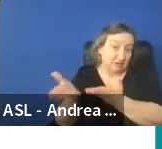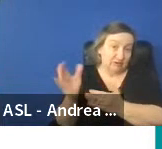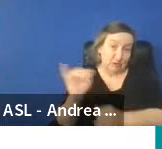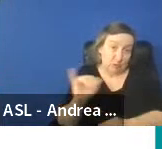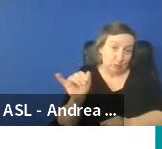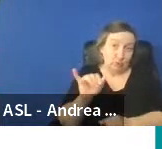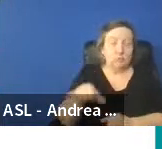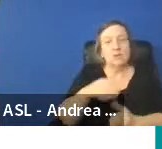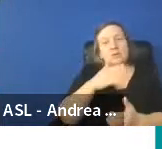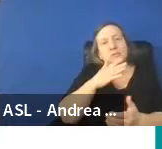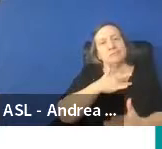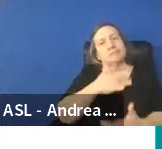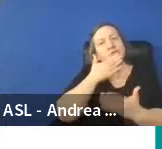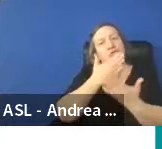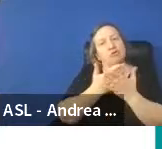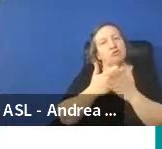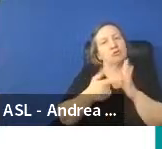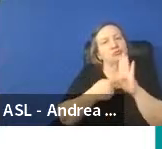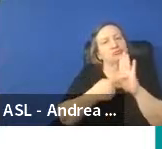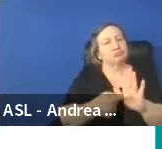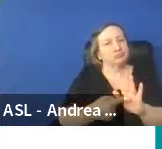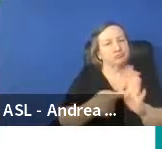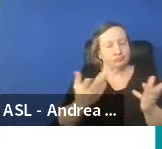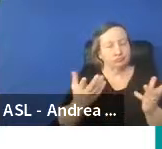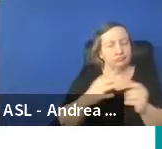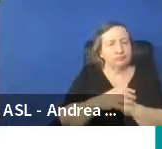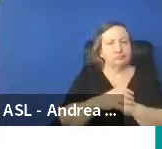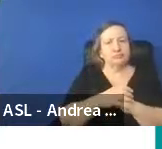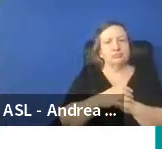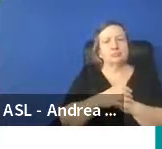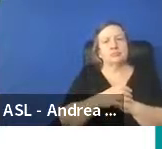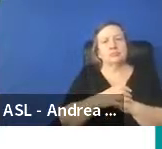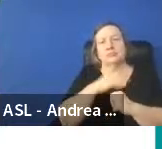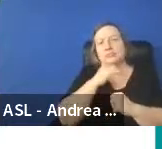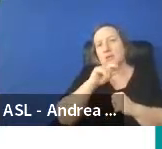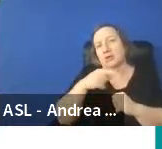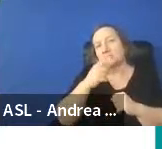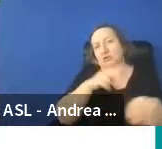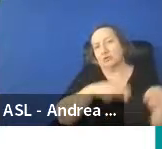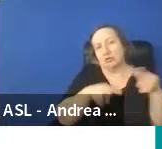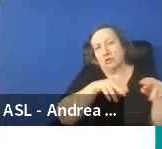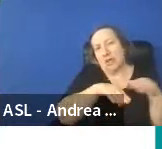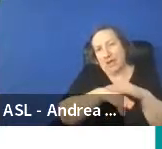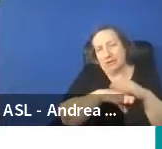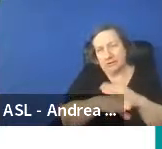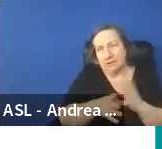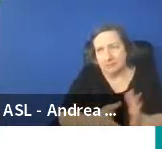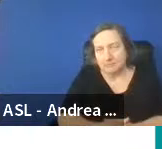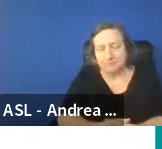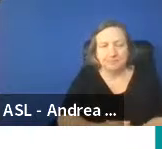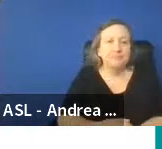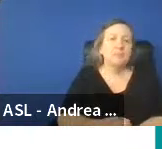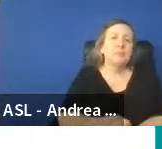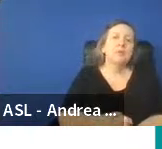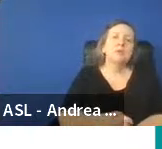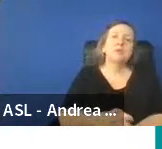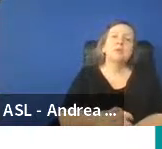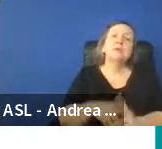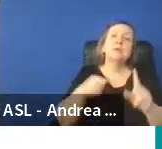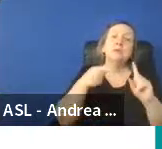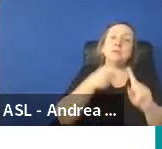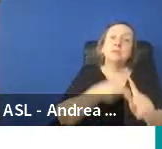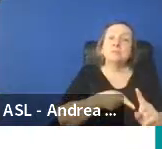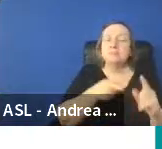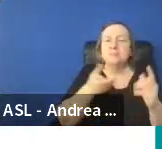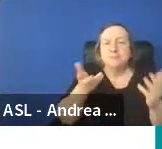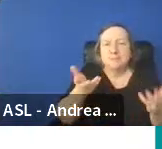good representative measure beyond just looking at access to employment. And then specifically in this case,